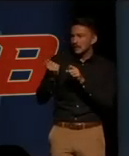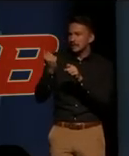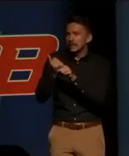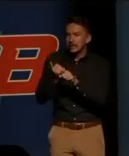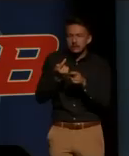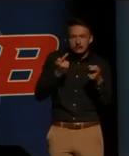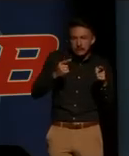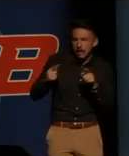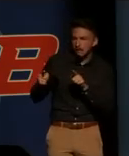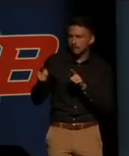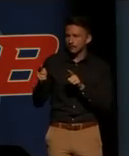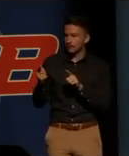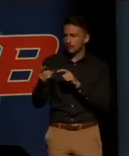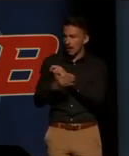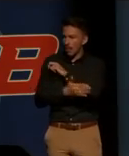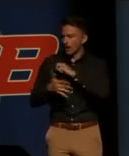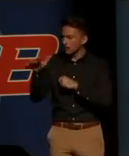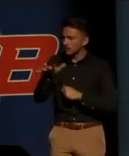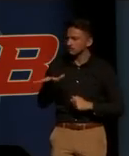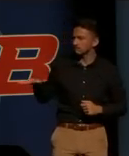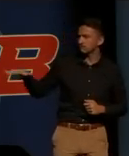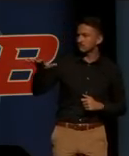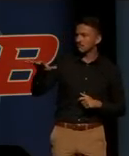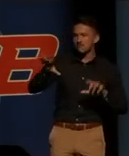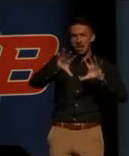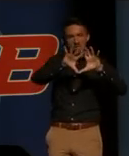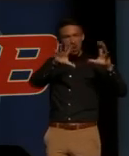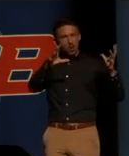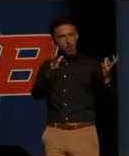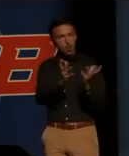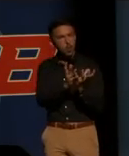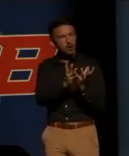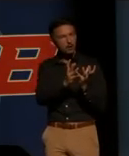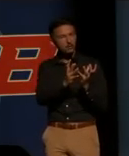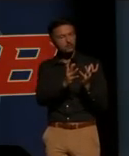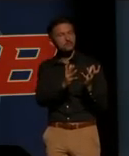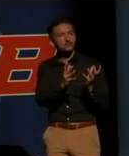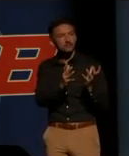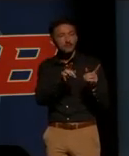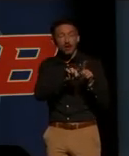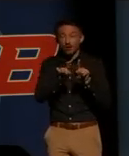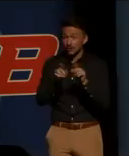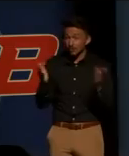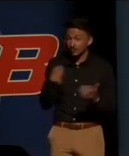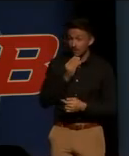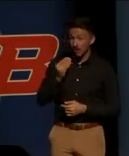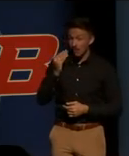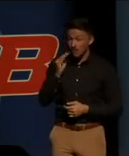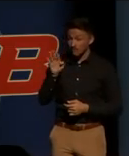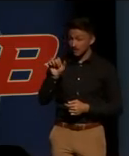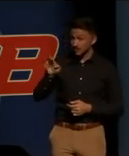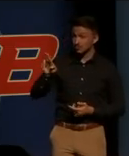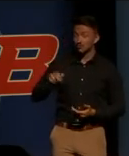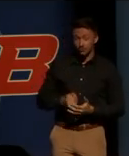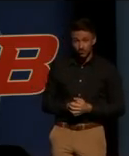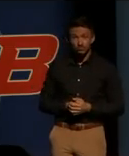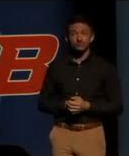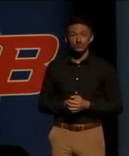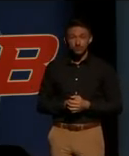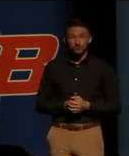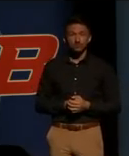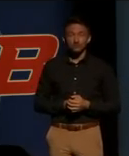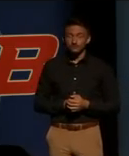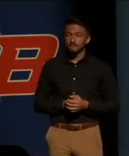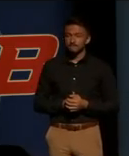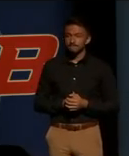the country and the world, as well as here at Boise State. There have been